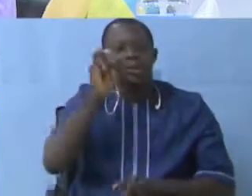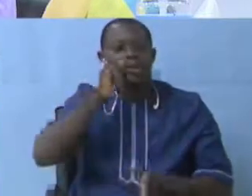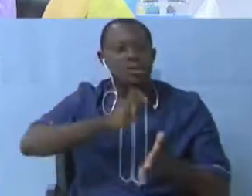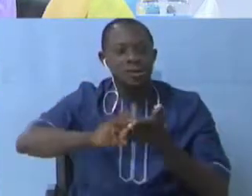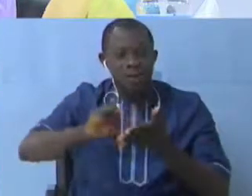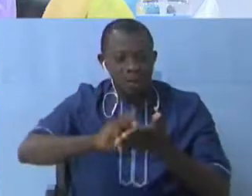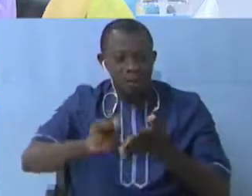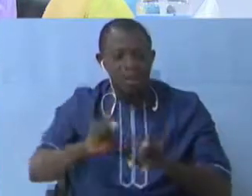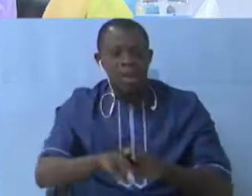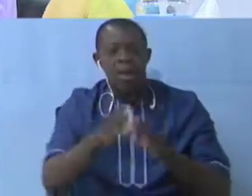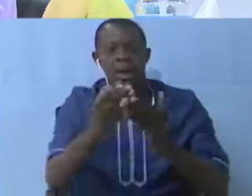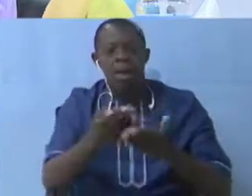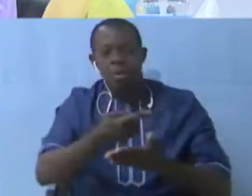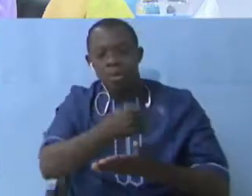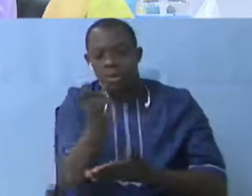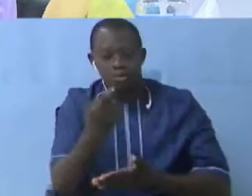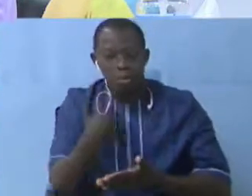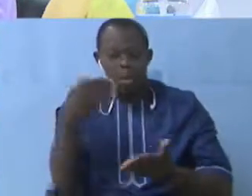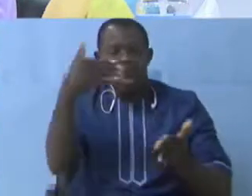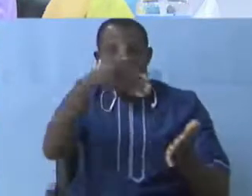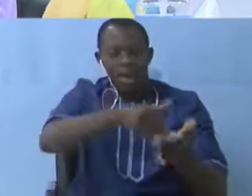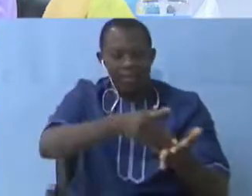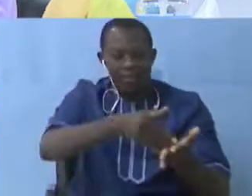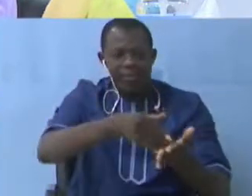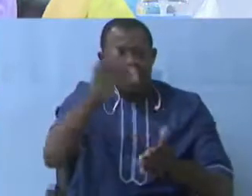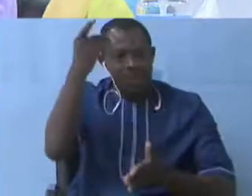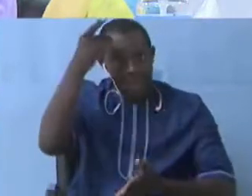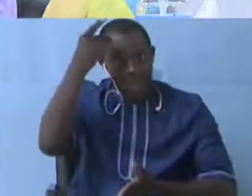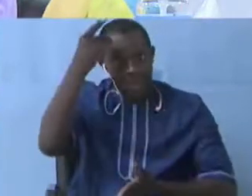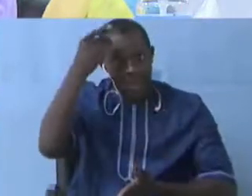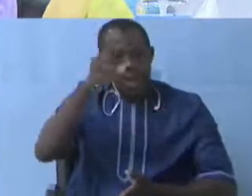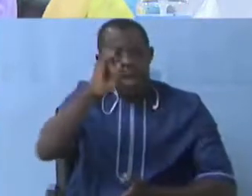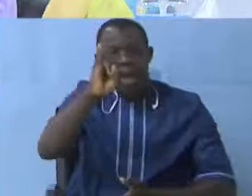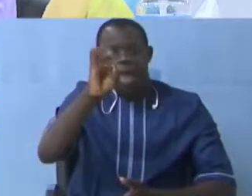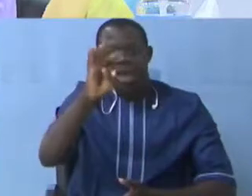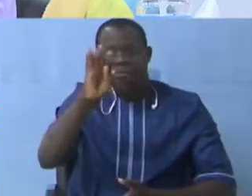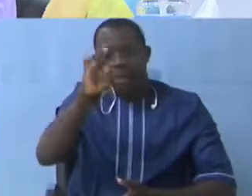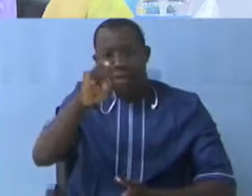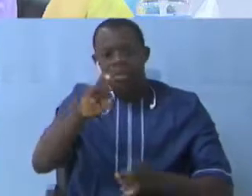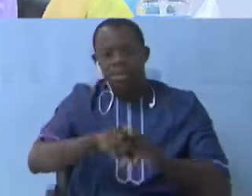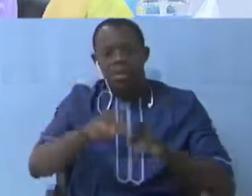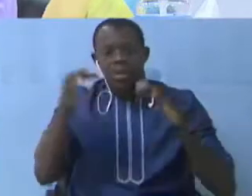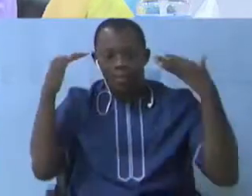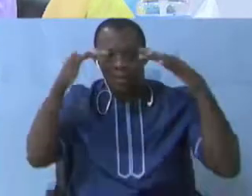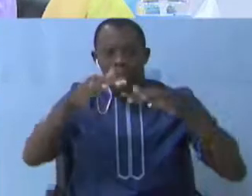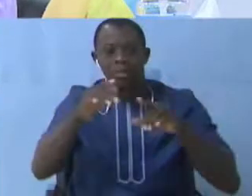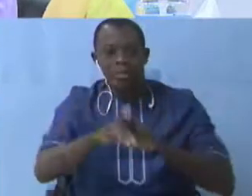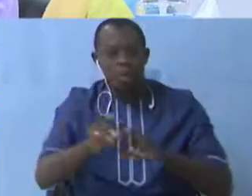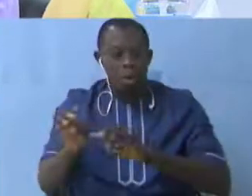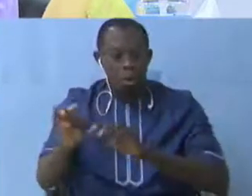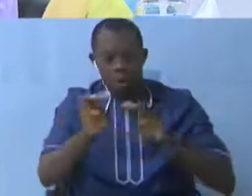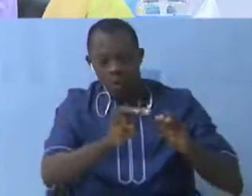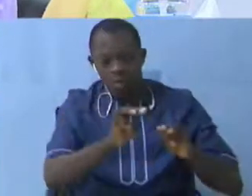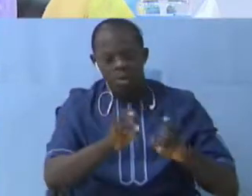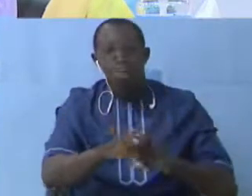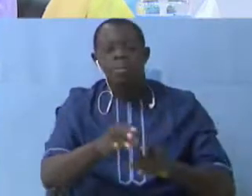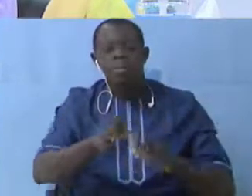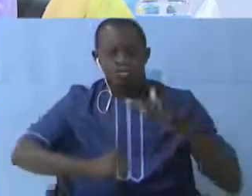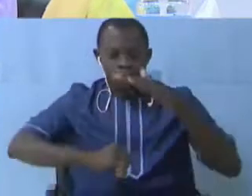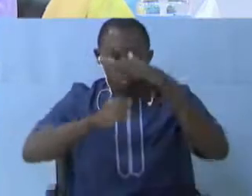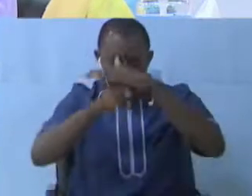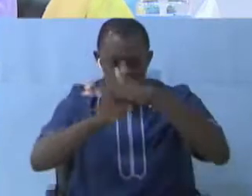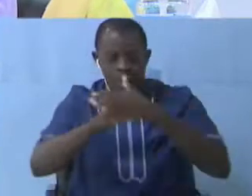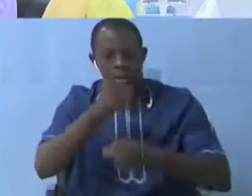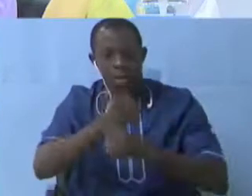they came to Dakar at the IFX conference. So we moved a motion, and IFX supported through a resolution